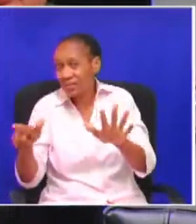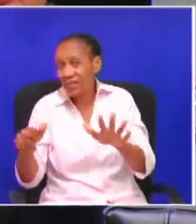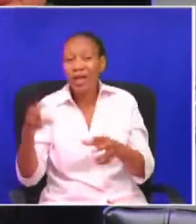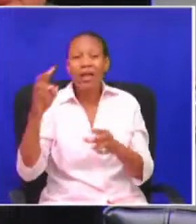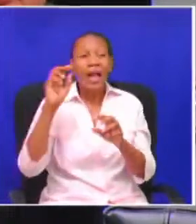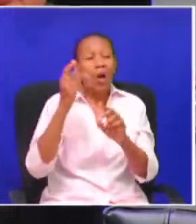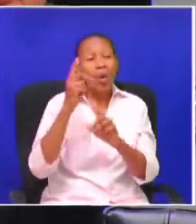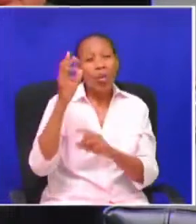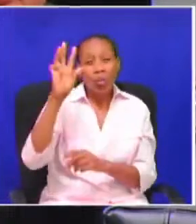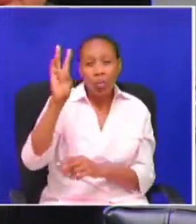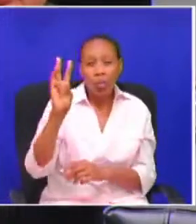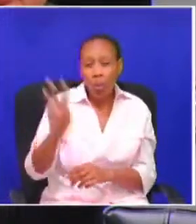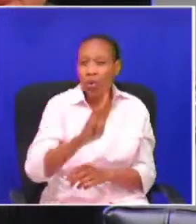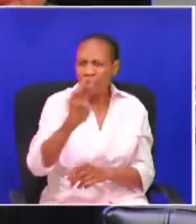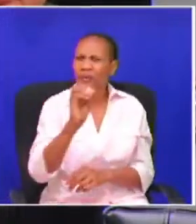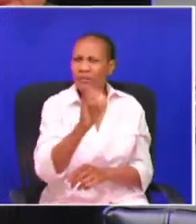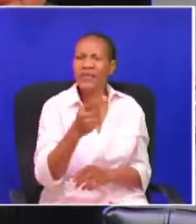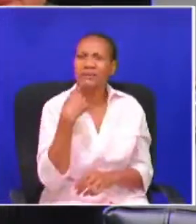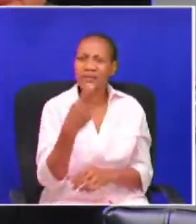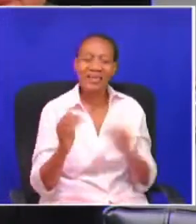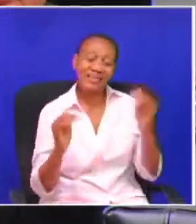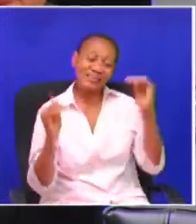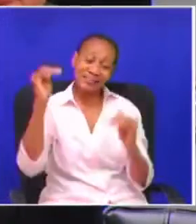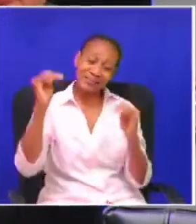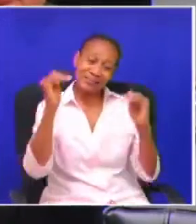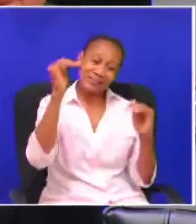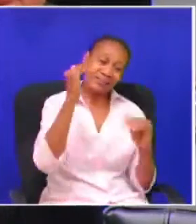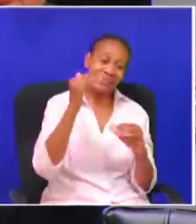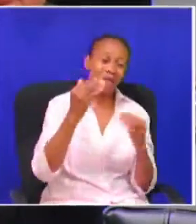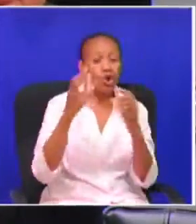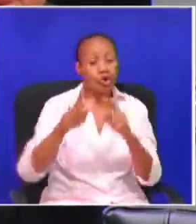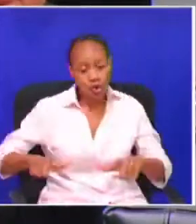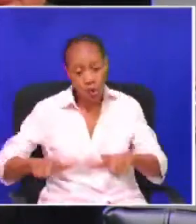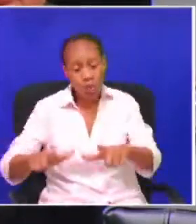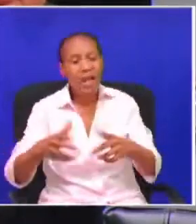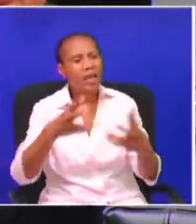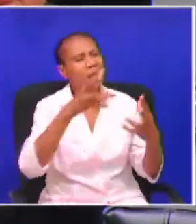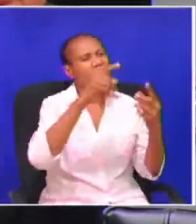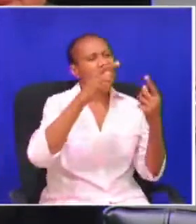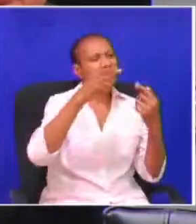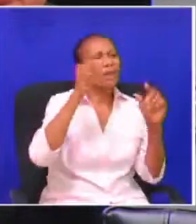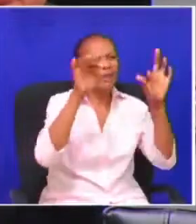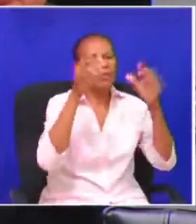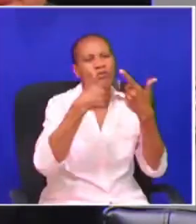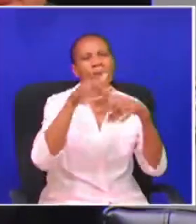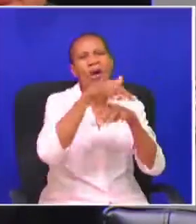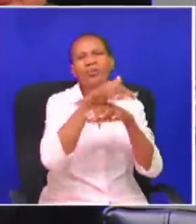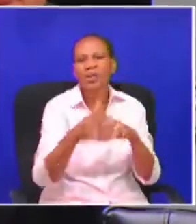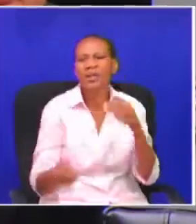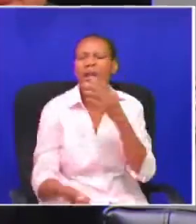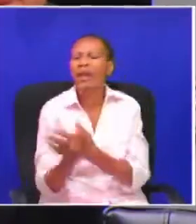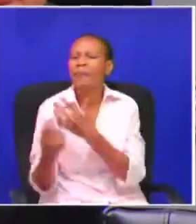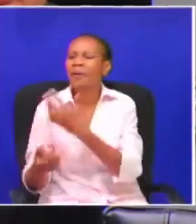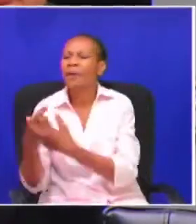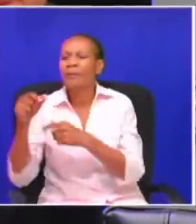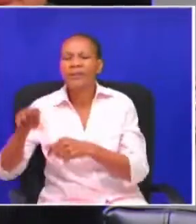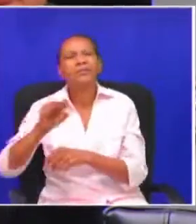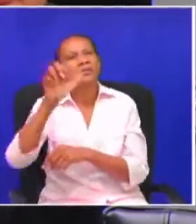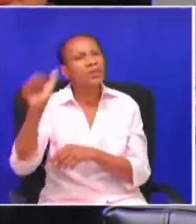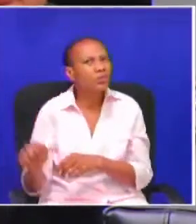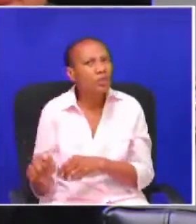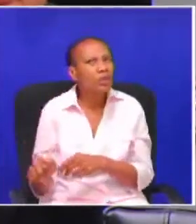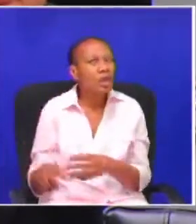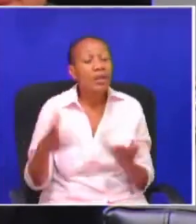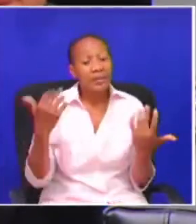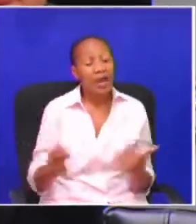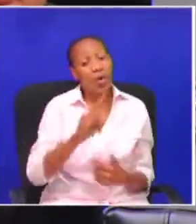us that we should address the unfair competition that takes place between locals and illegal immigrants in policy and in law. The